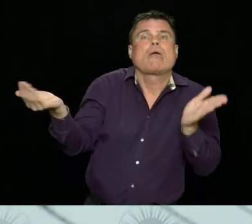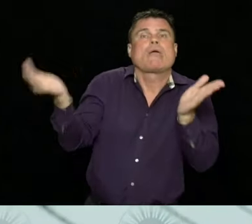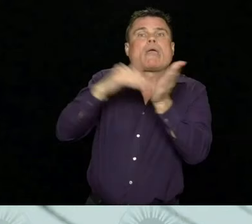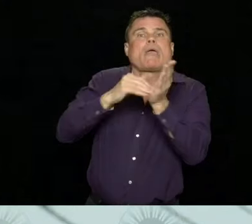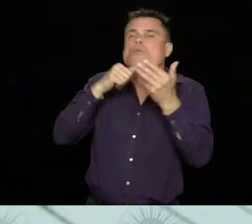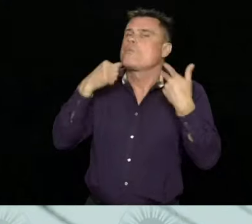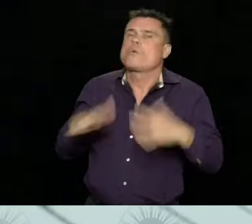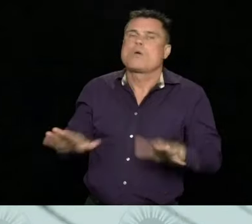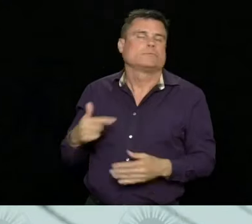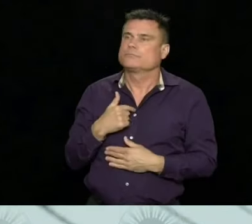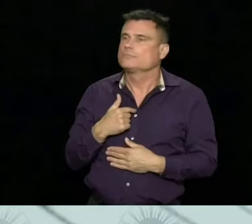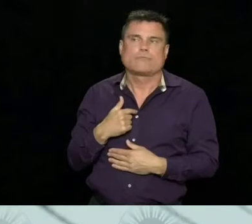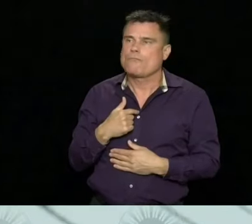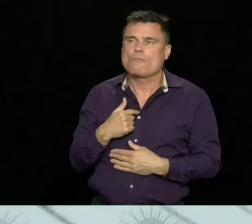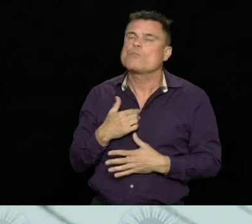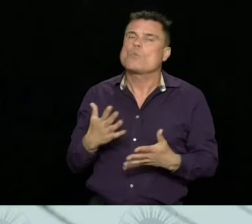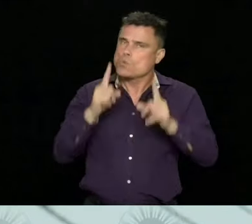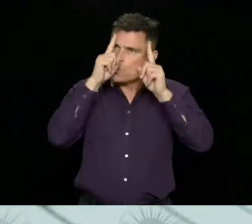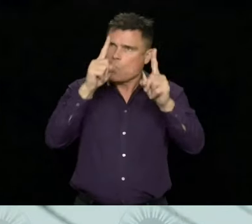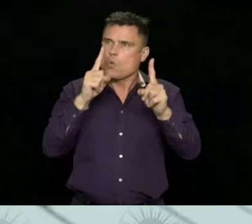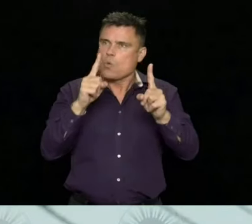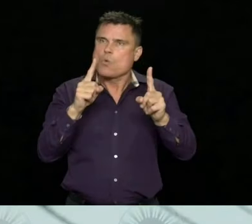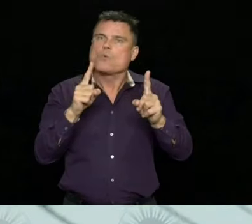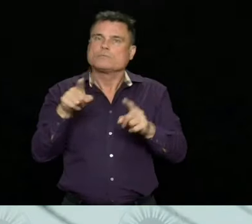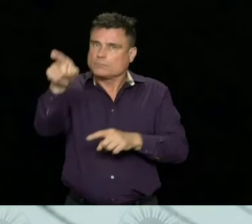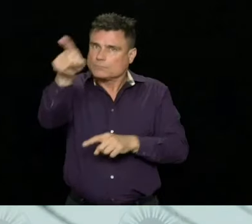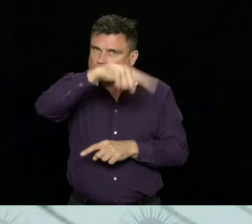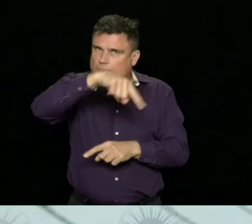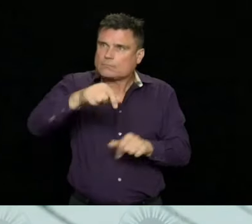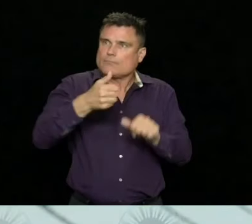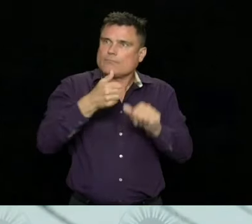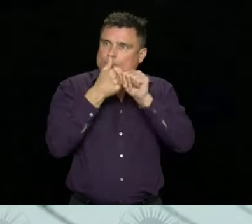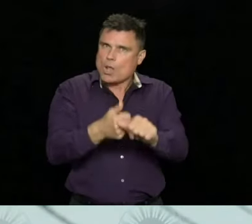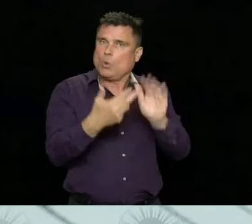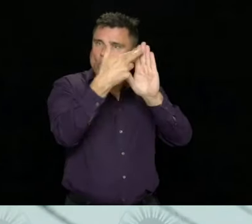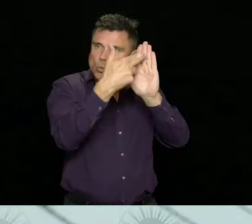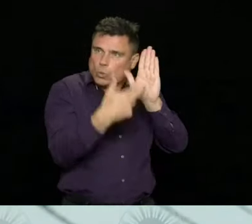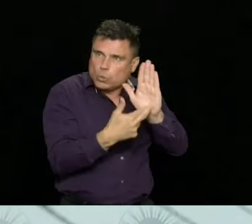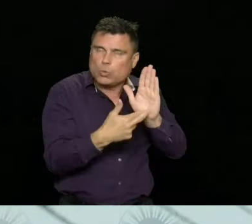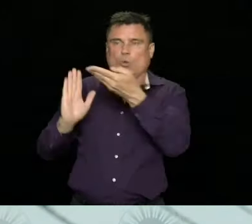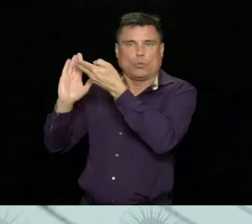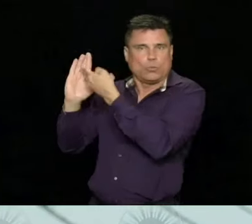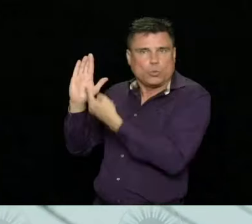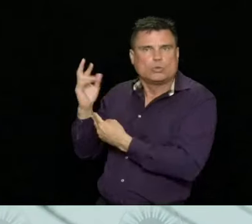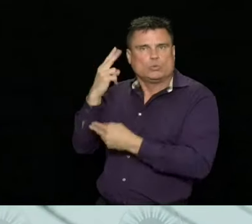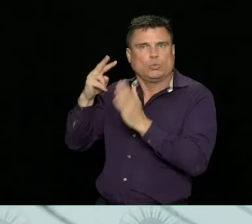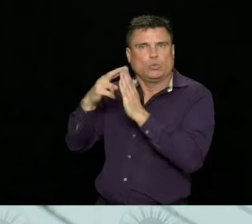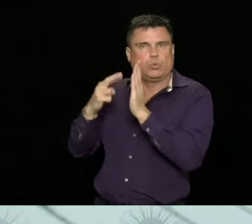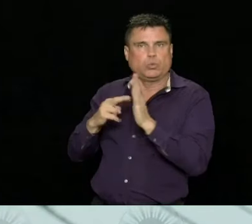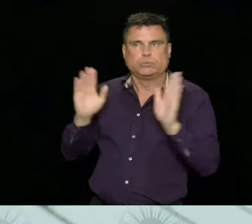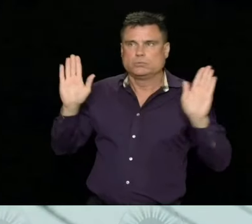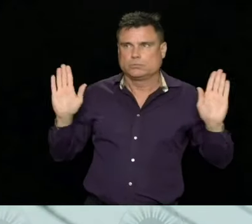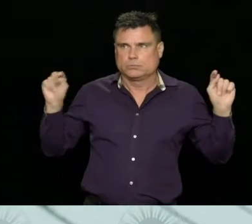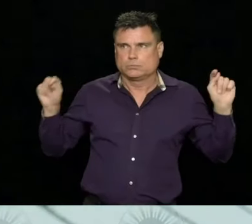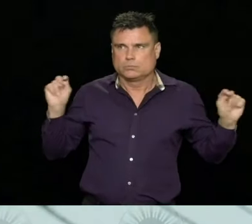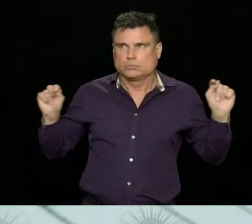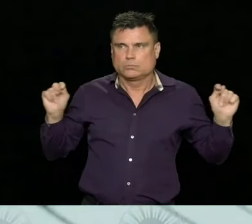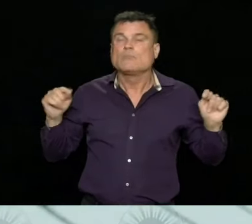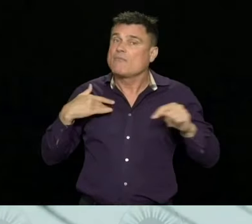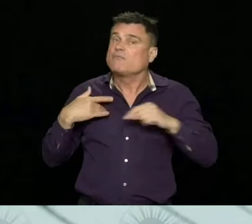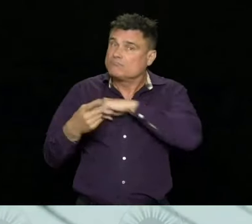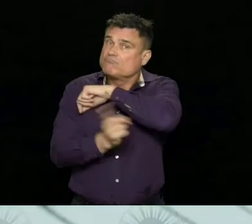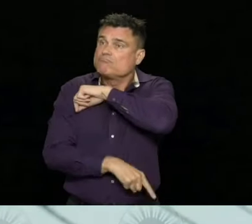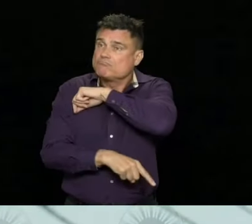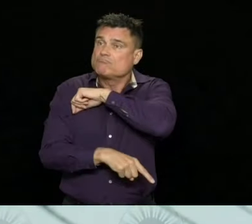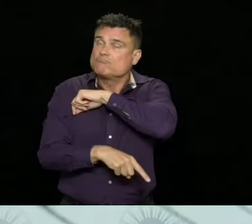and certainly there are provisions for penalties in there as well. But I think our preference would be to work with them because